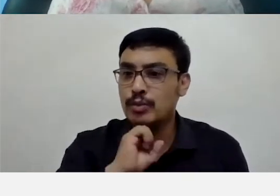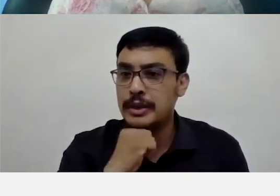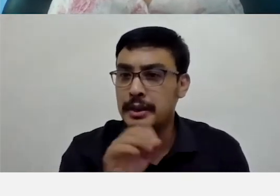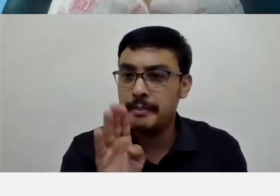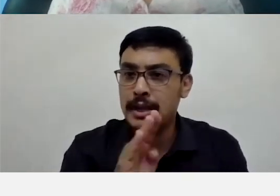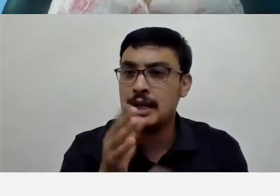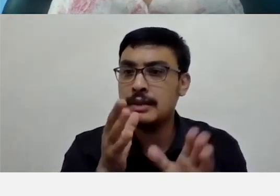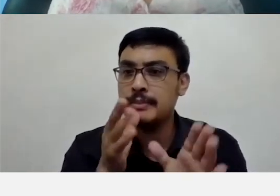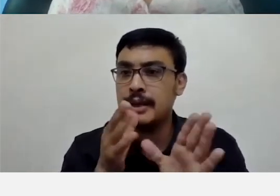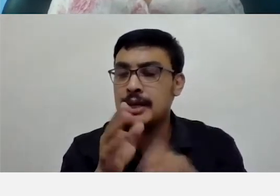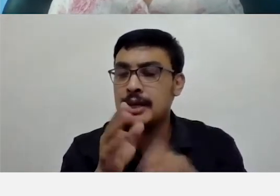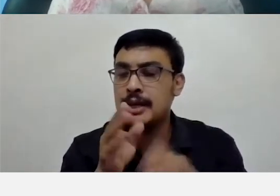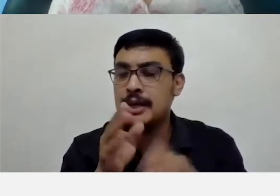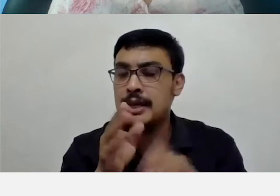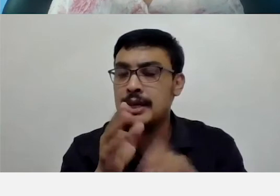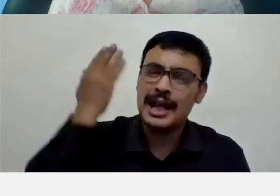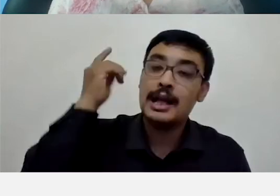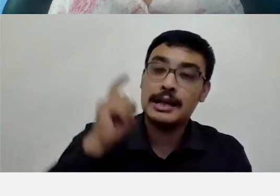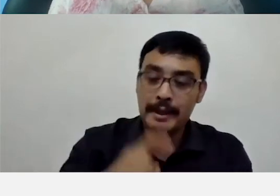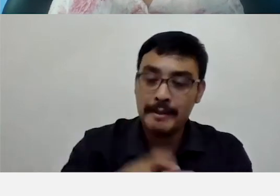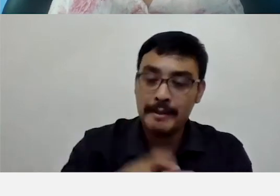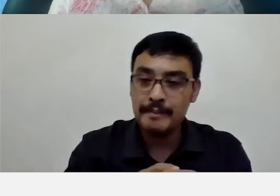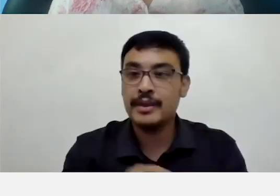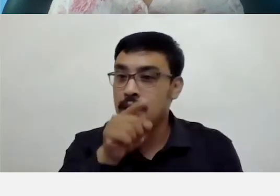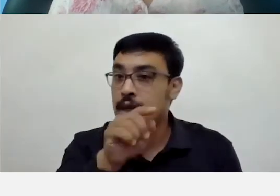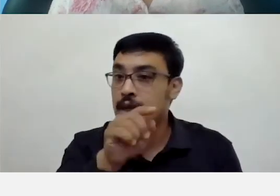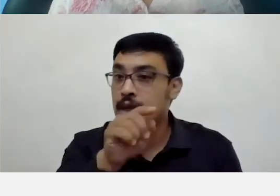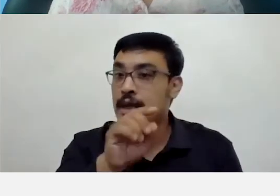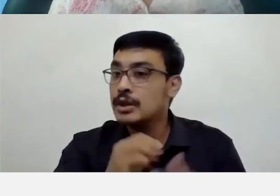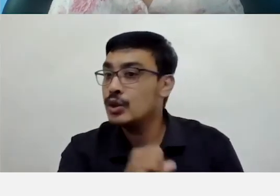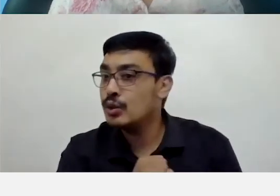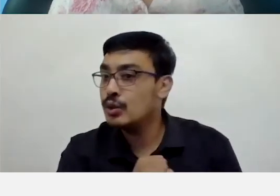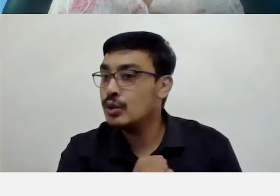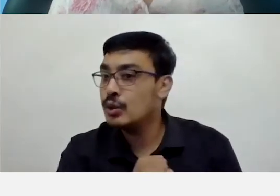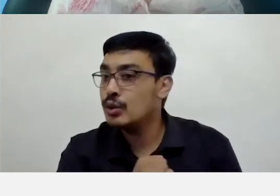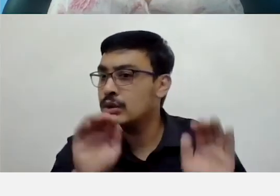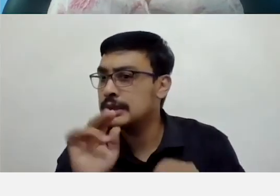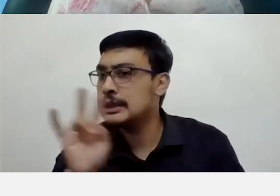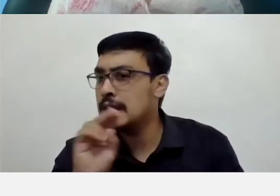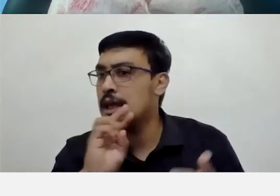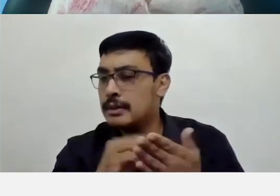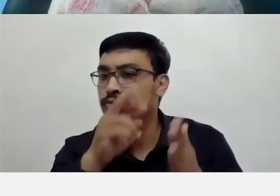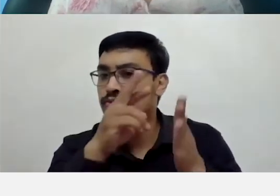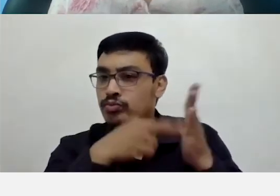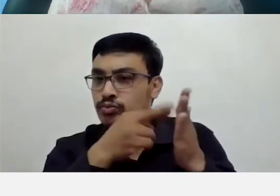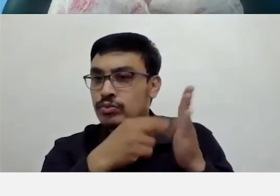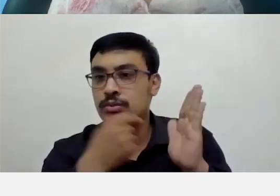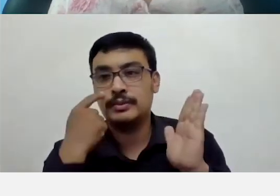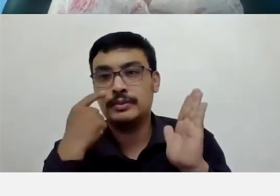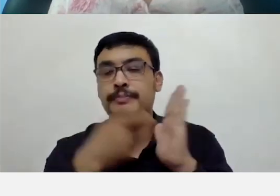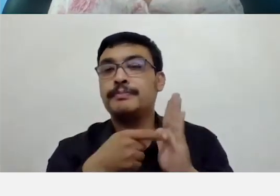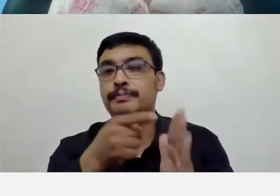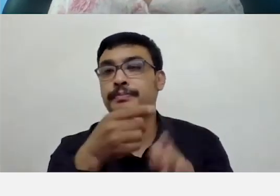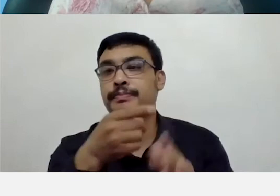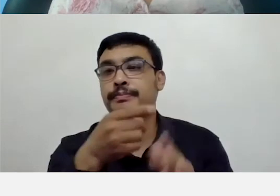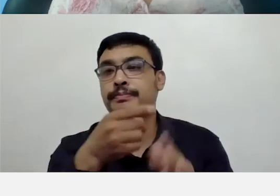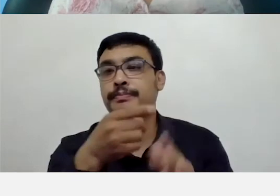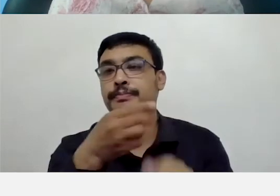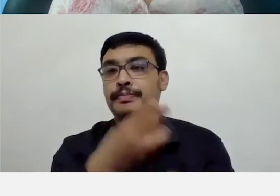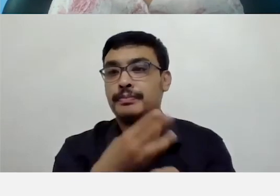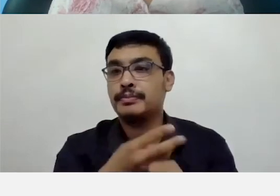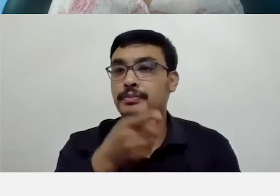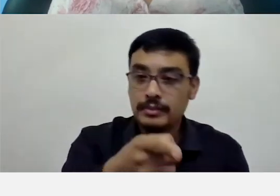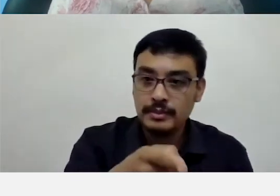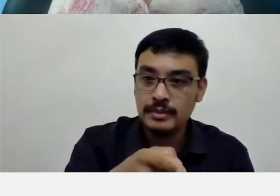children in ancient time. So to give sex education, it is present over there. So just right to this temple, there is a